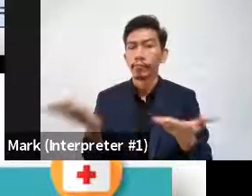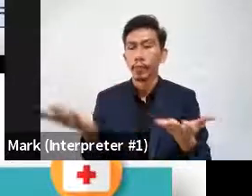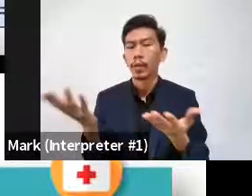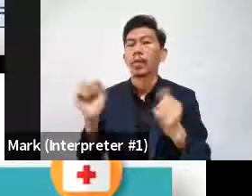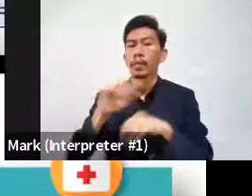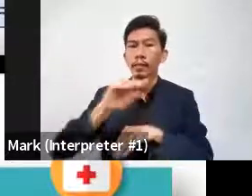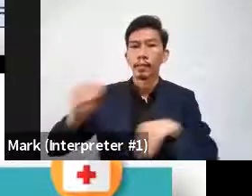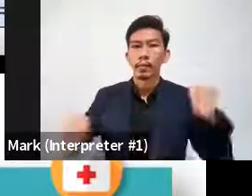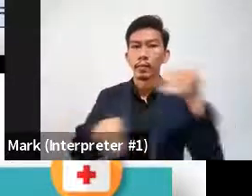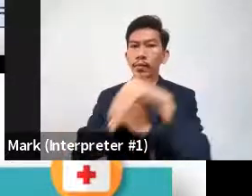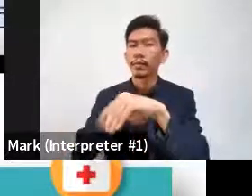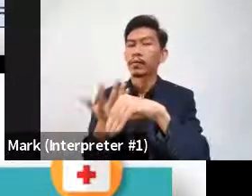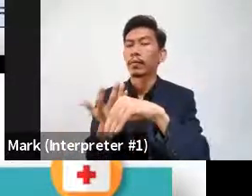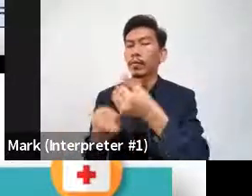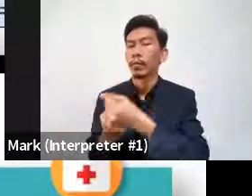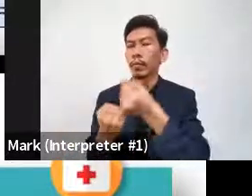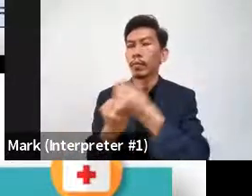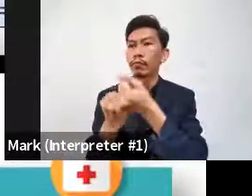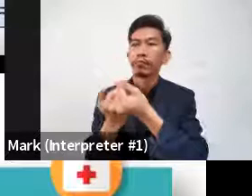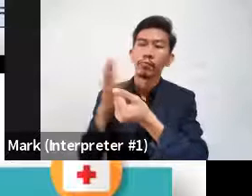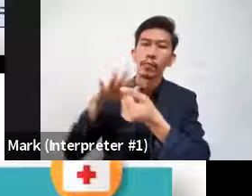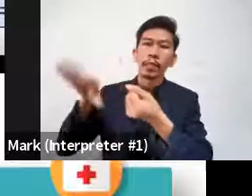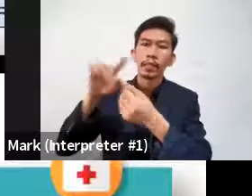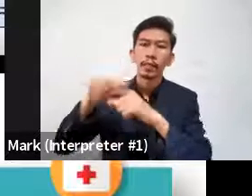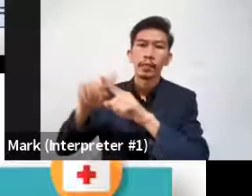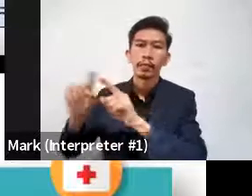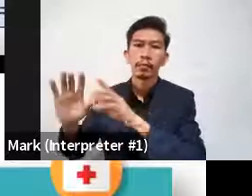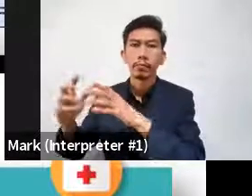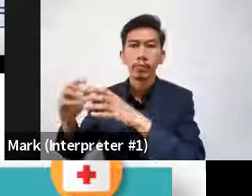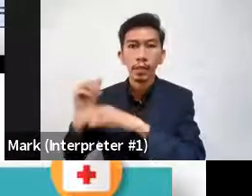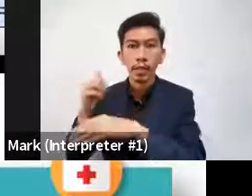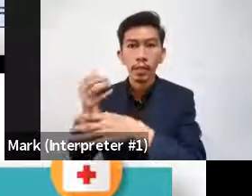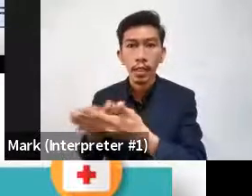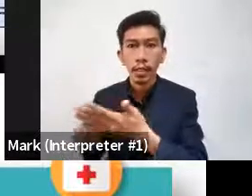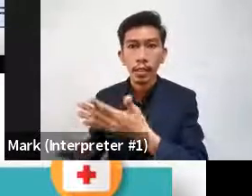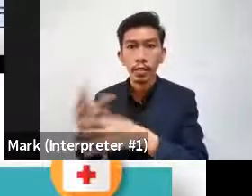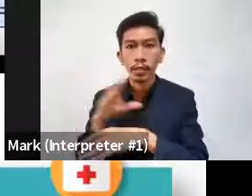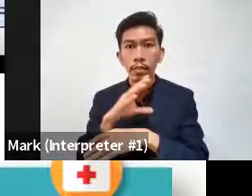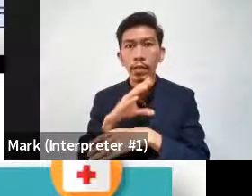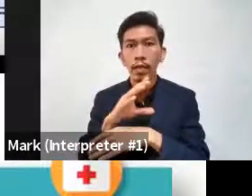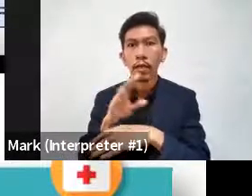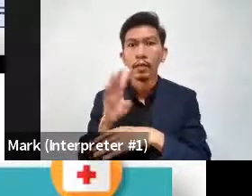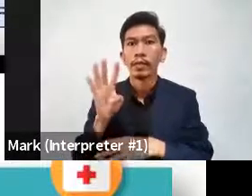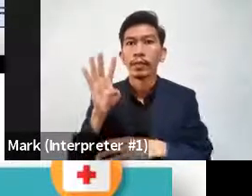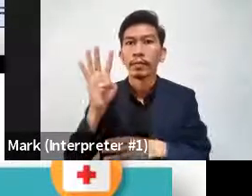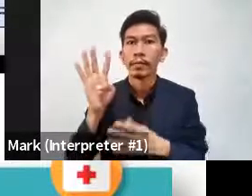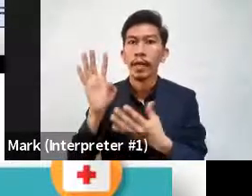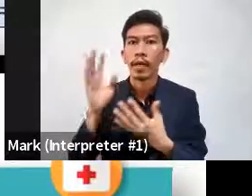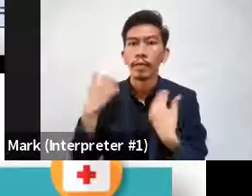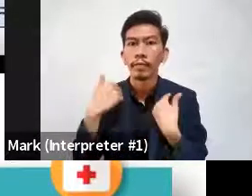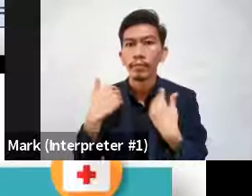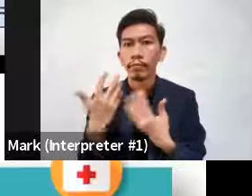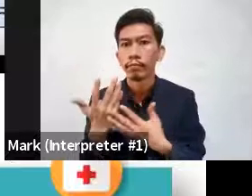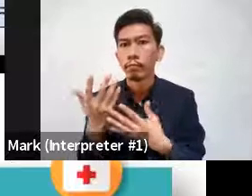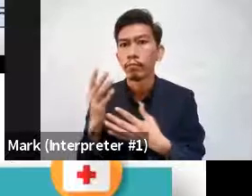to facilities at around 14.7 billion. This is as of July 22. And we